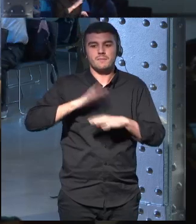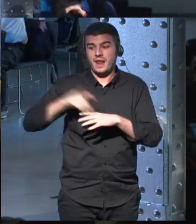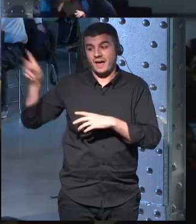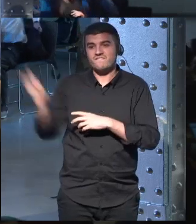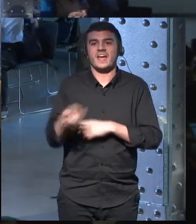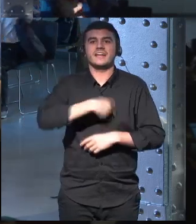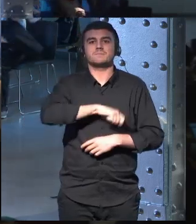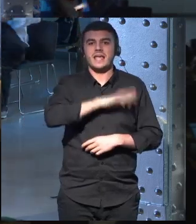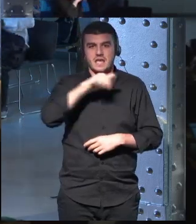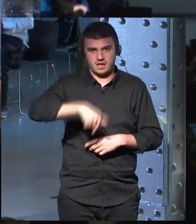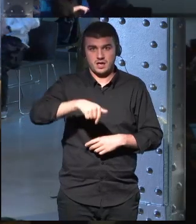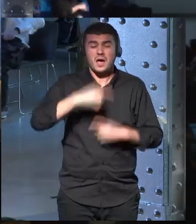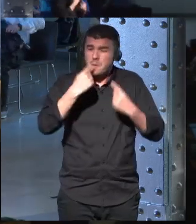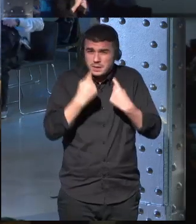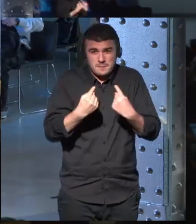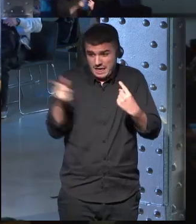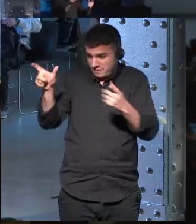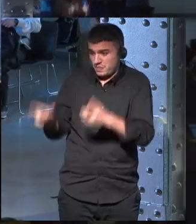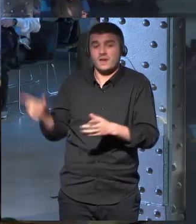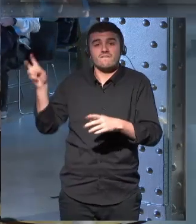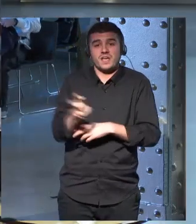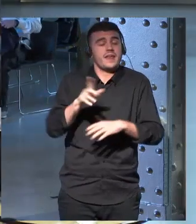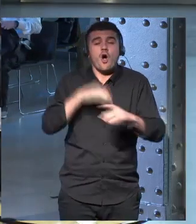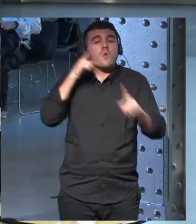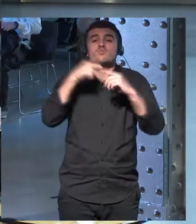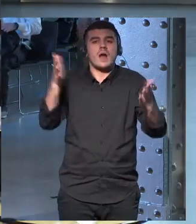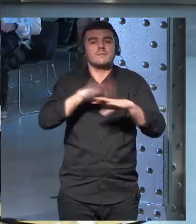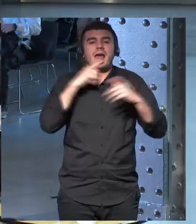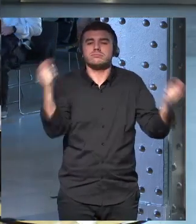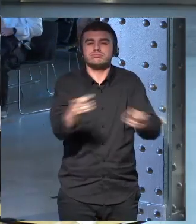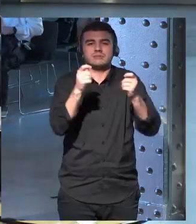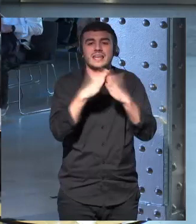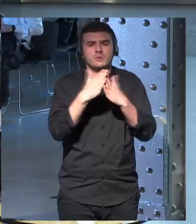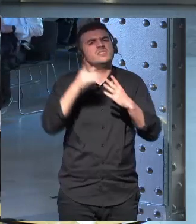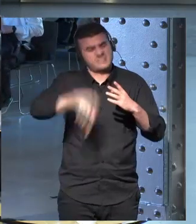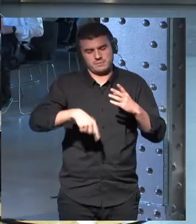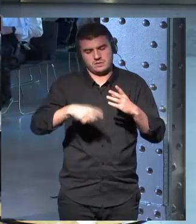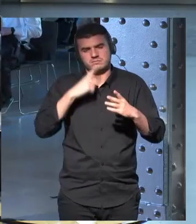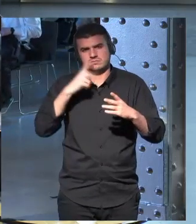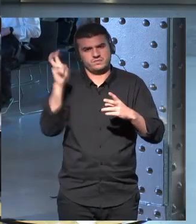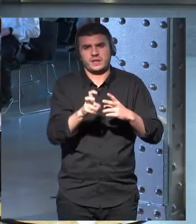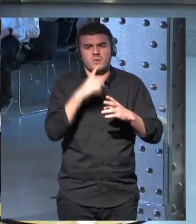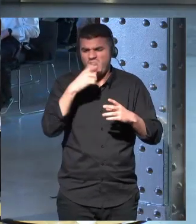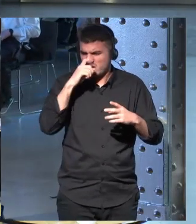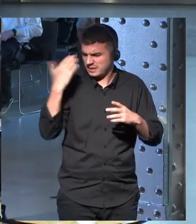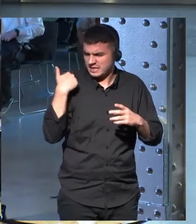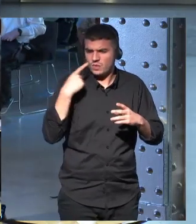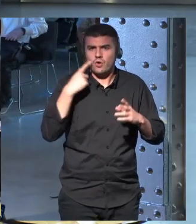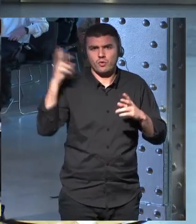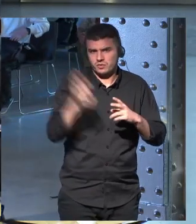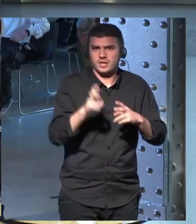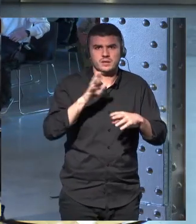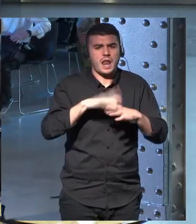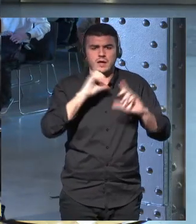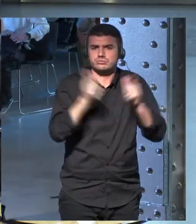are very happy with the possibility of having John here in Spain. This is the first time that he comes for the